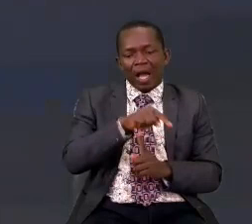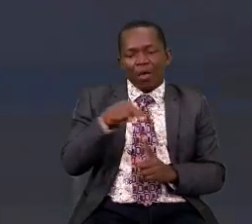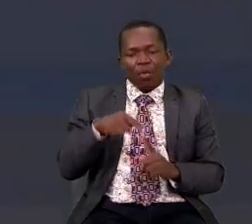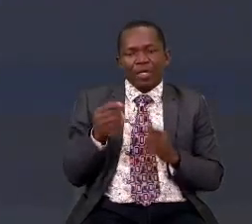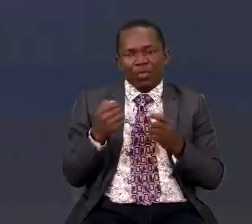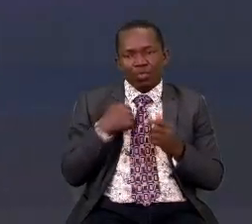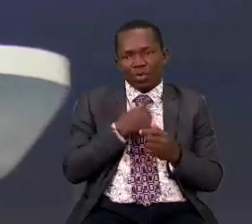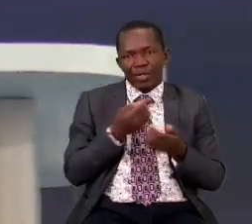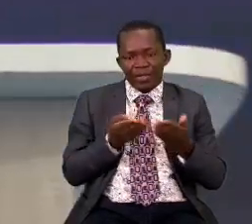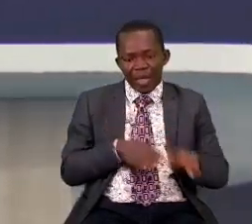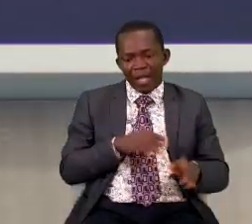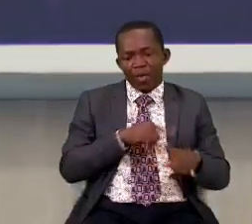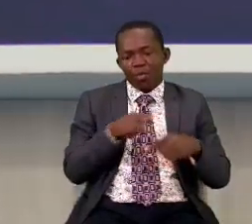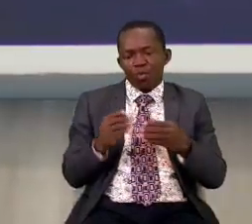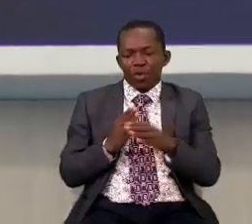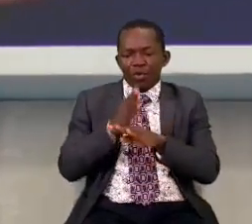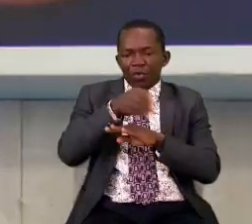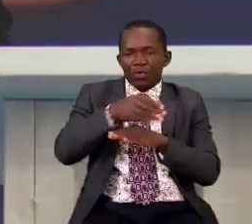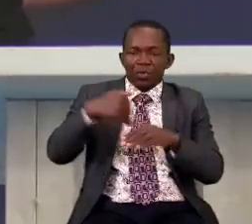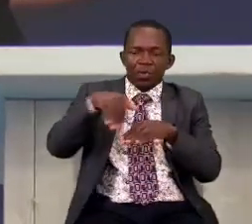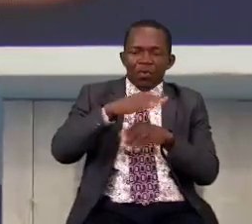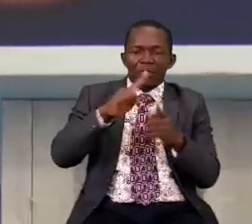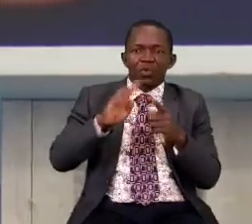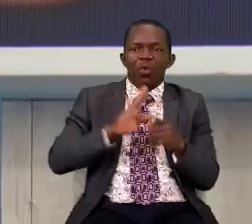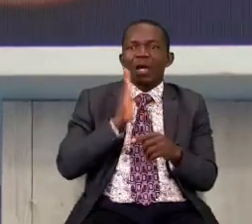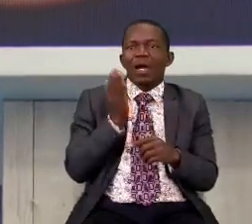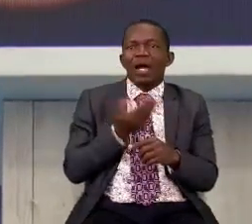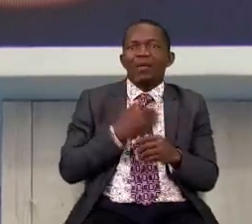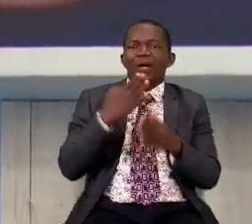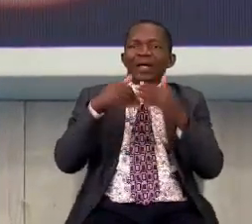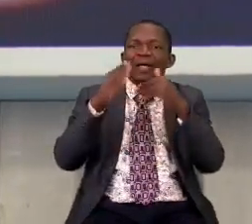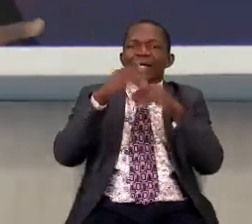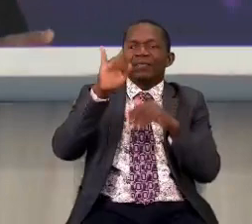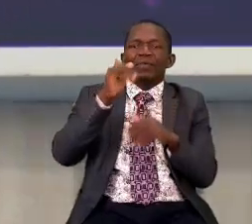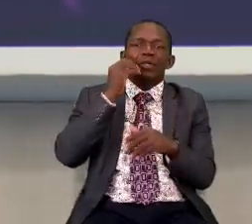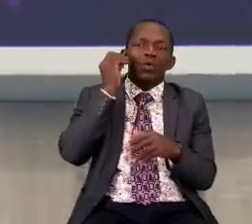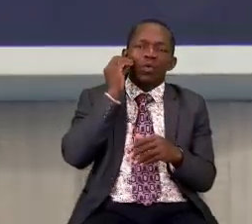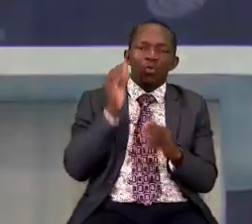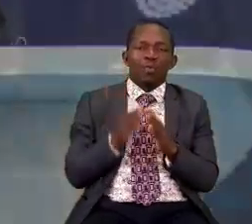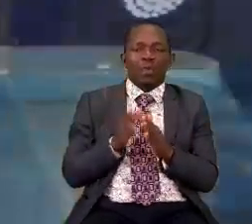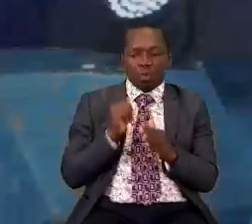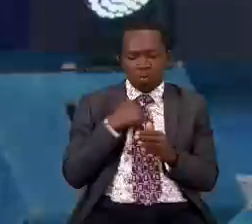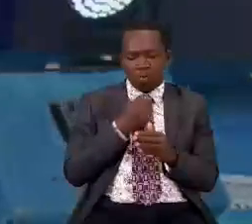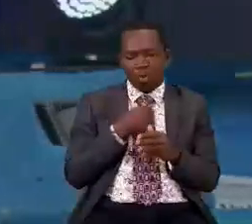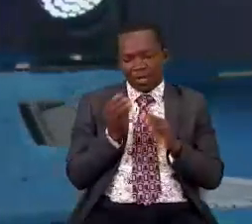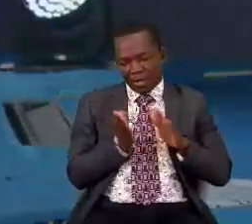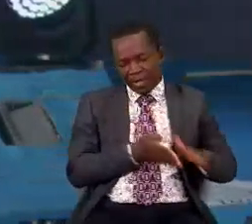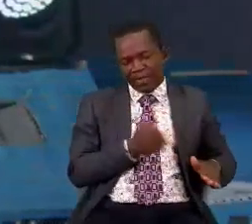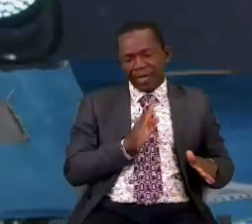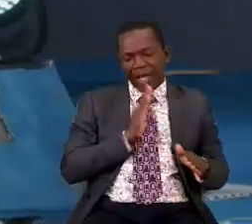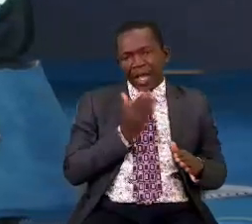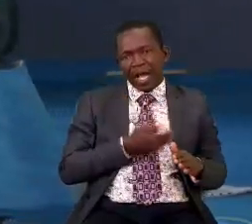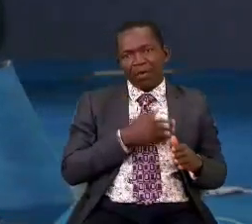temporal residence here and we live this you know place this Earth of dust